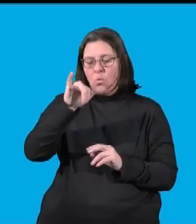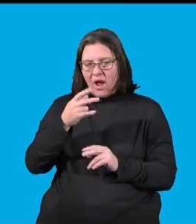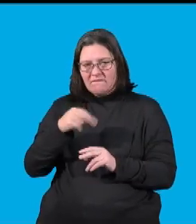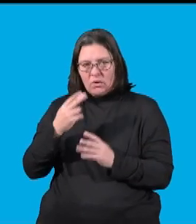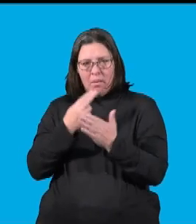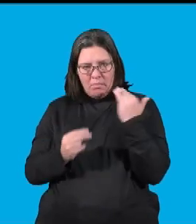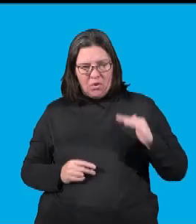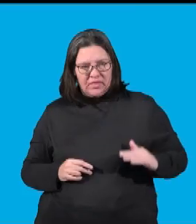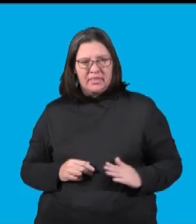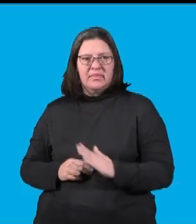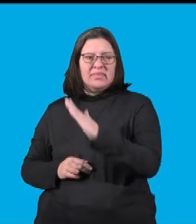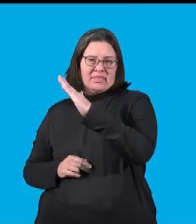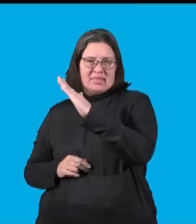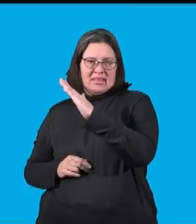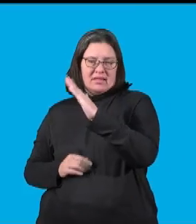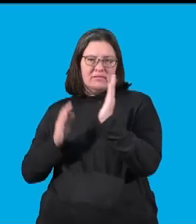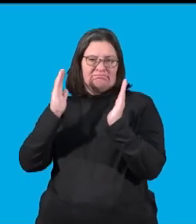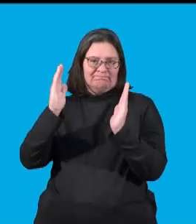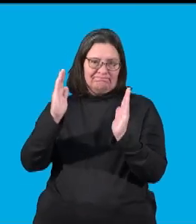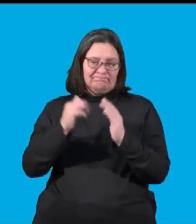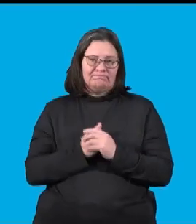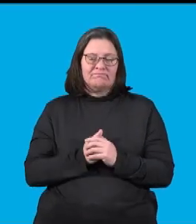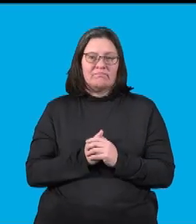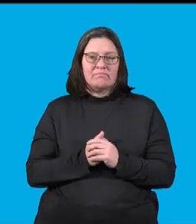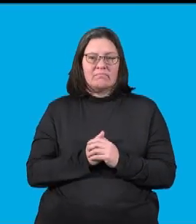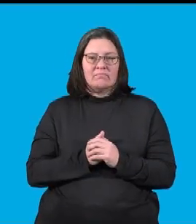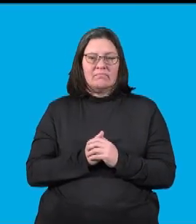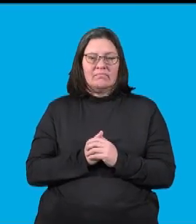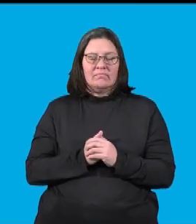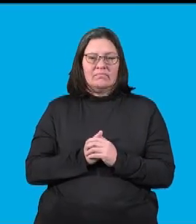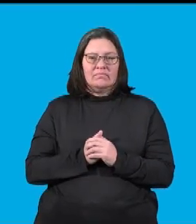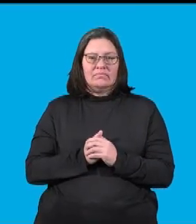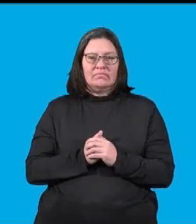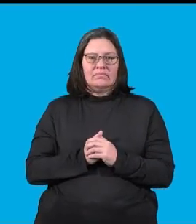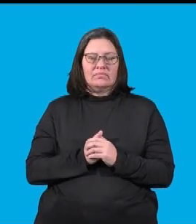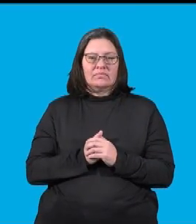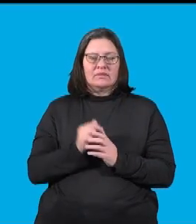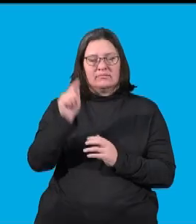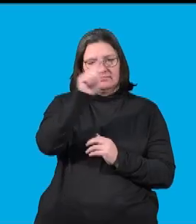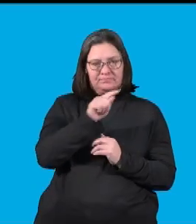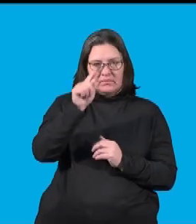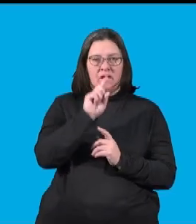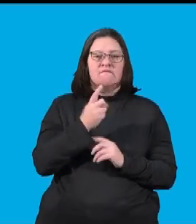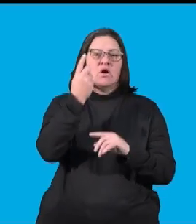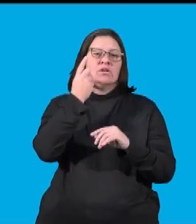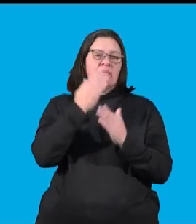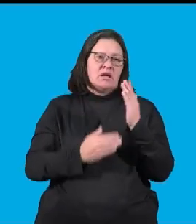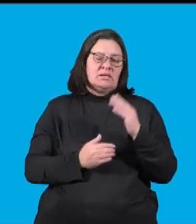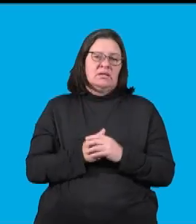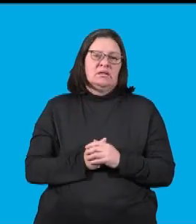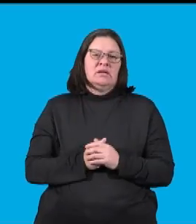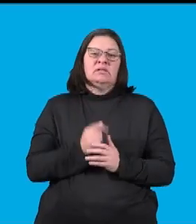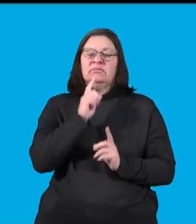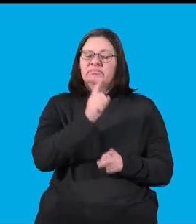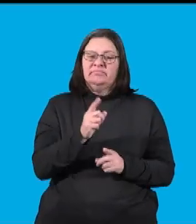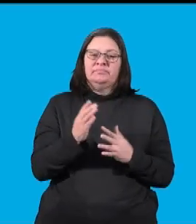of the turning points, we can see that as the x values increase, the y values also increase. So therefore, for the